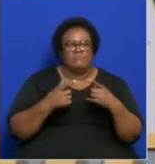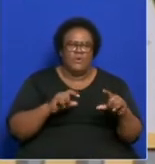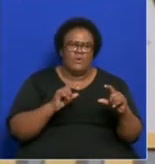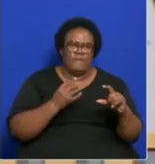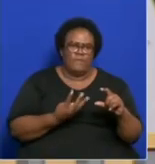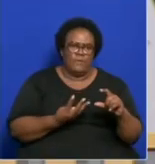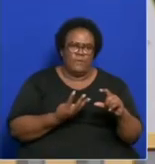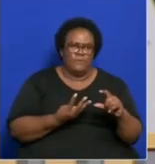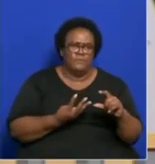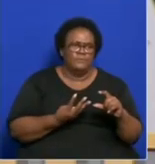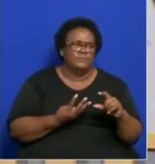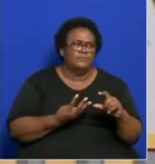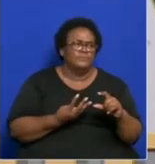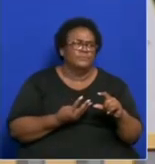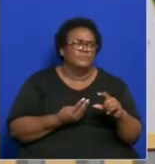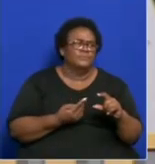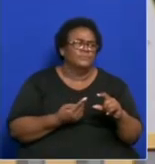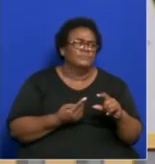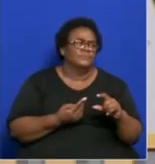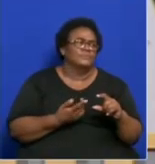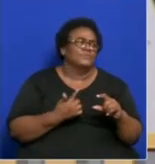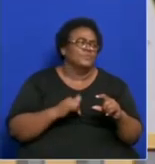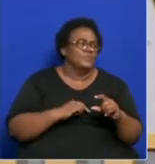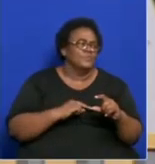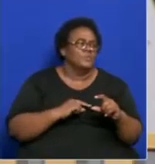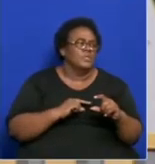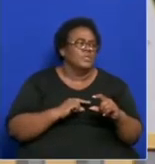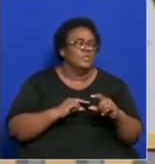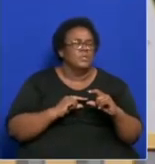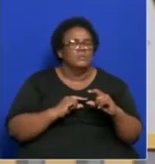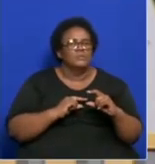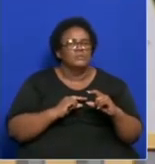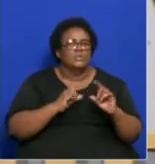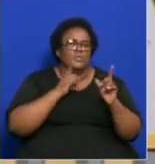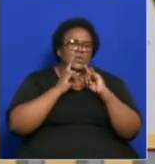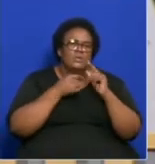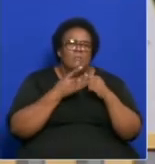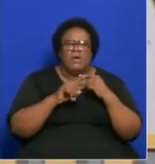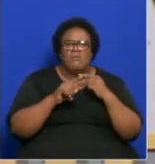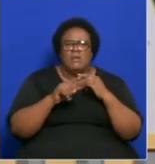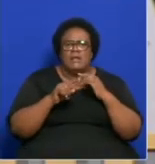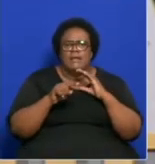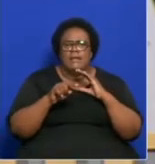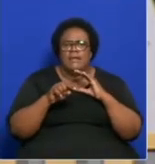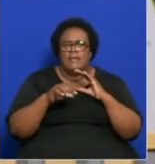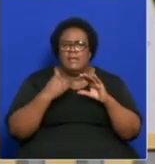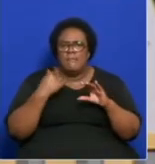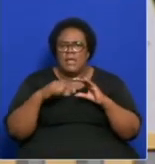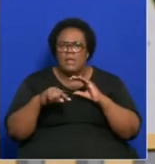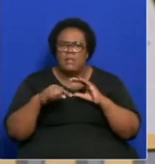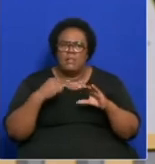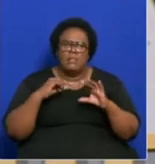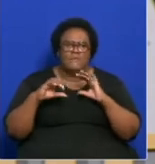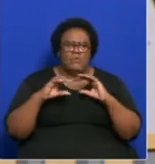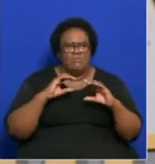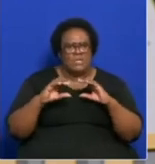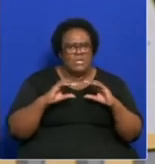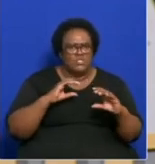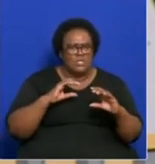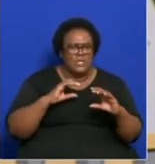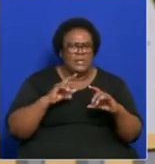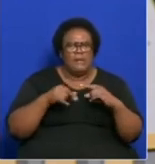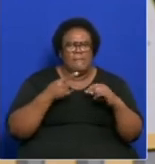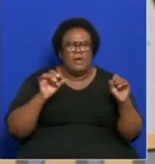much on emails and communications detailing executive discussions. Number